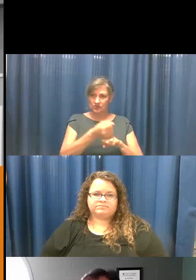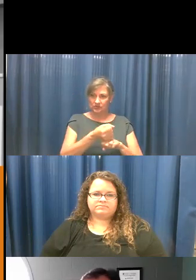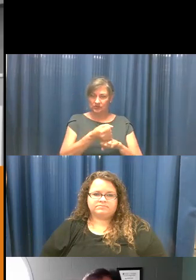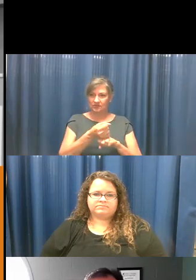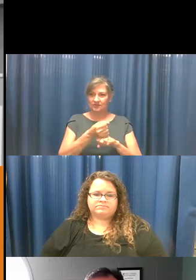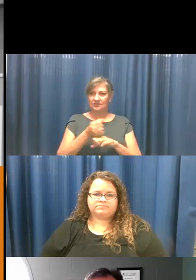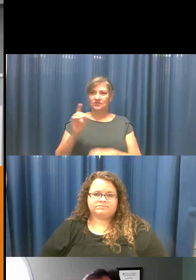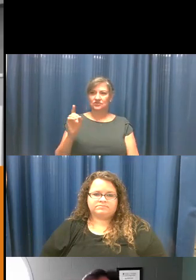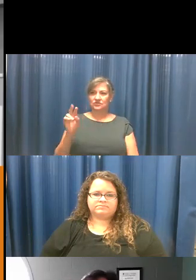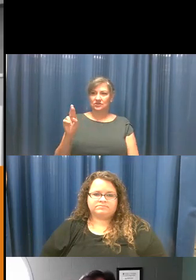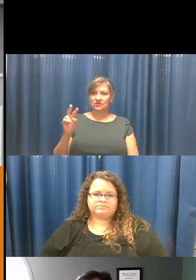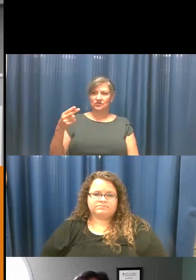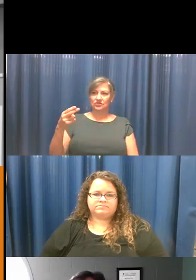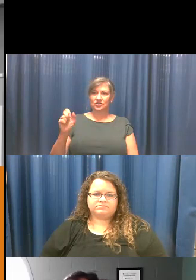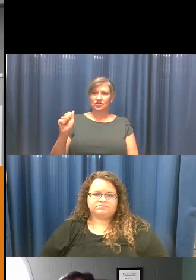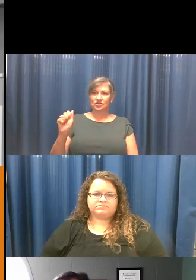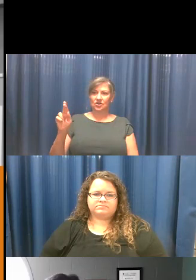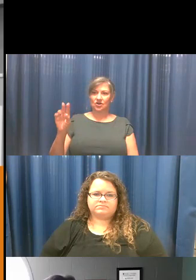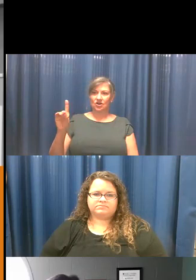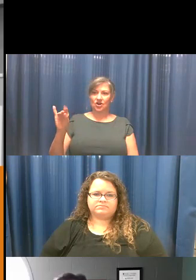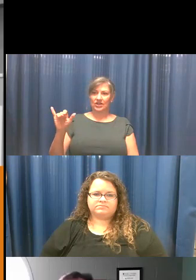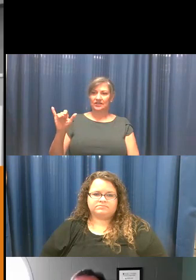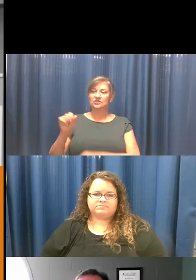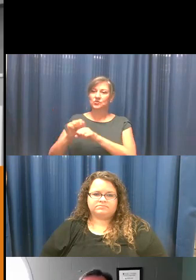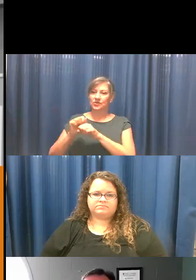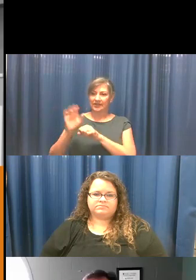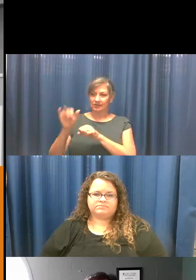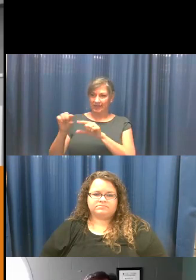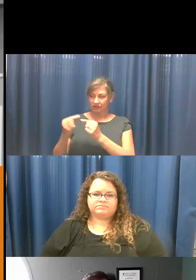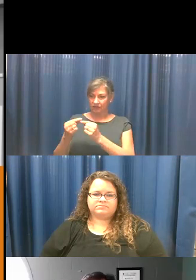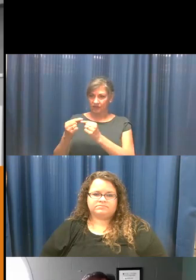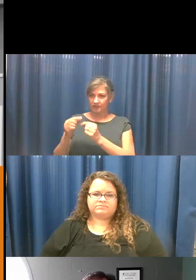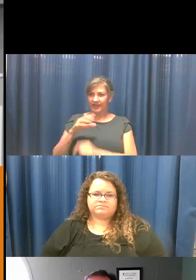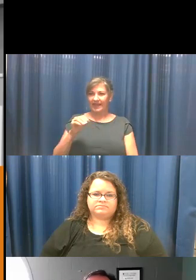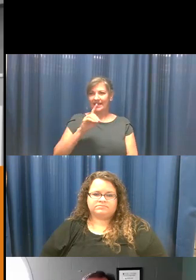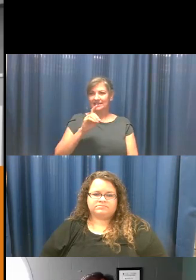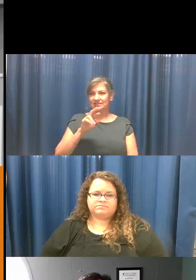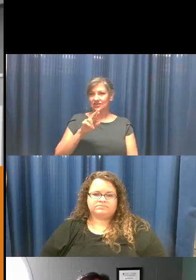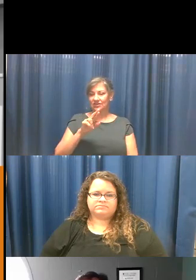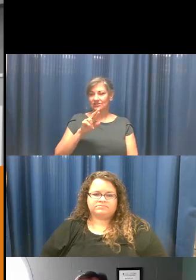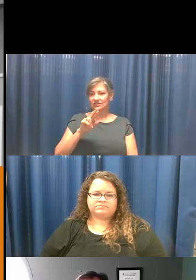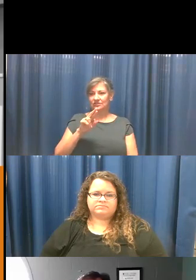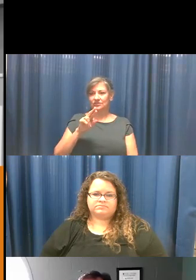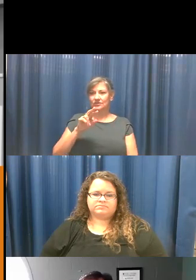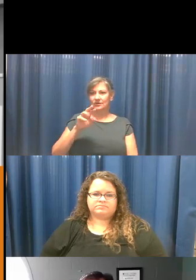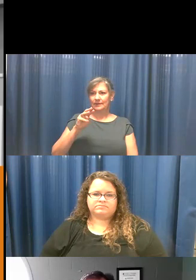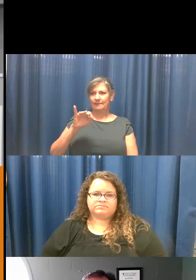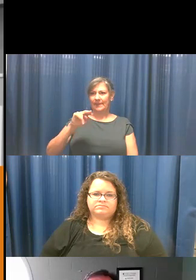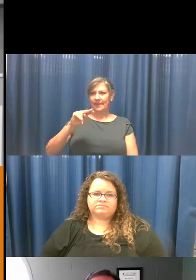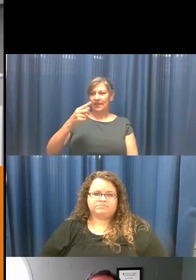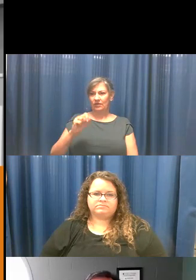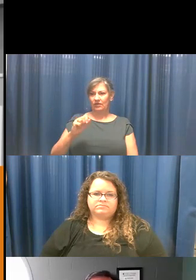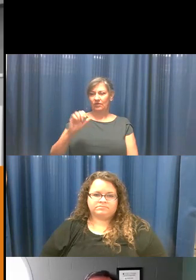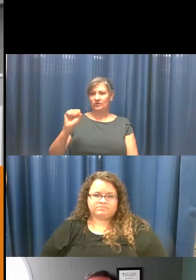so Dr. Hardy is once again working with that group, as well as Dr. Amanda Joy Mingo, Sharon Bjorkman,